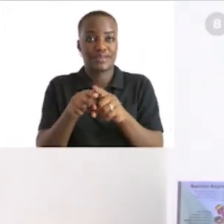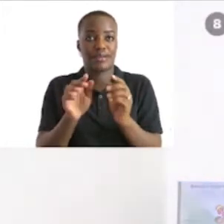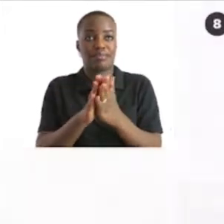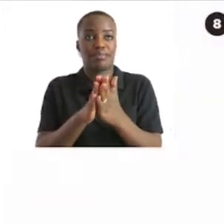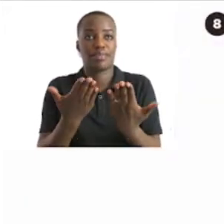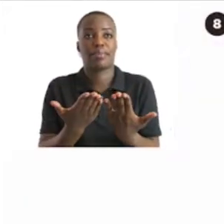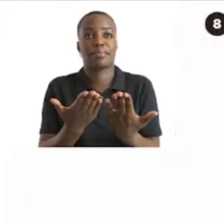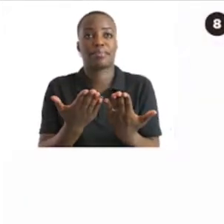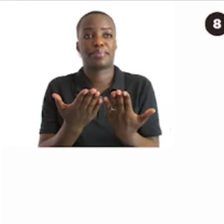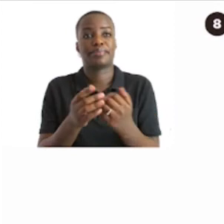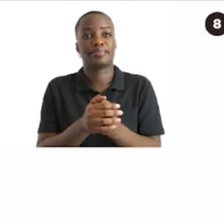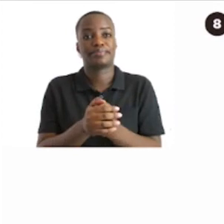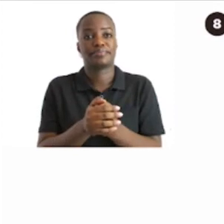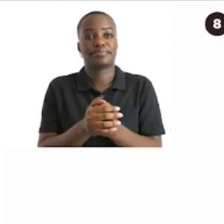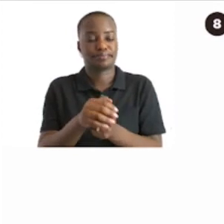book.